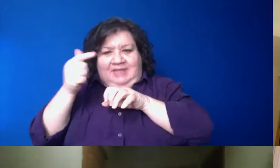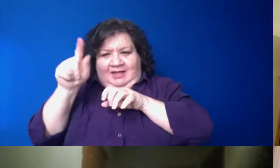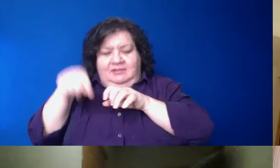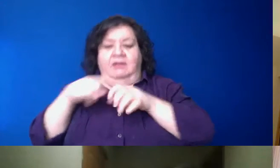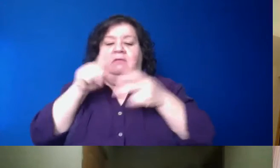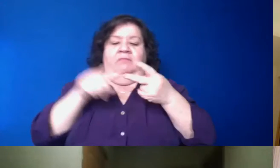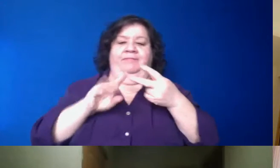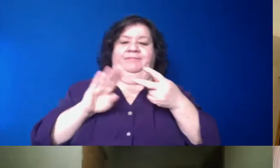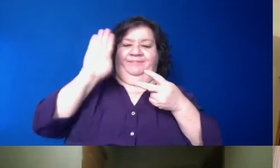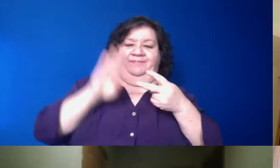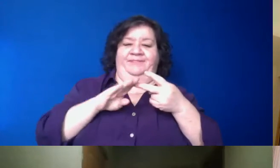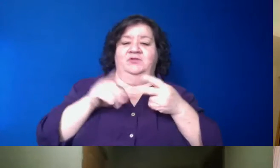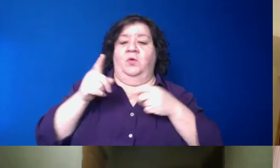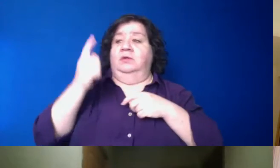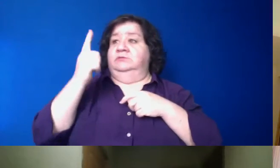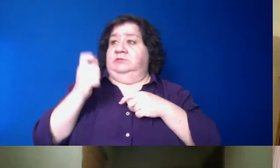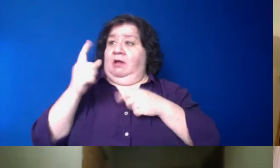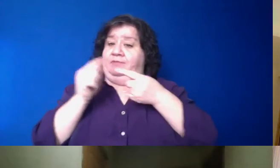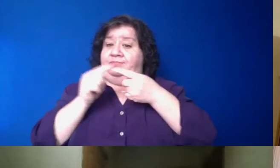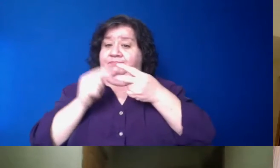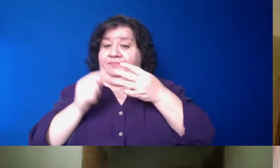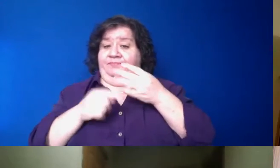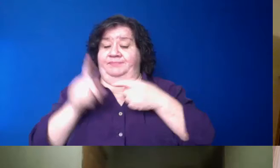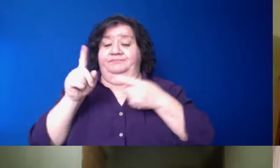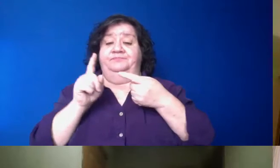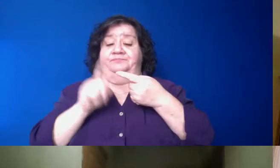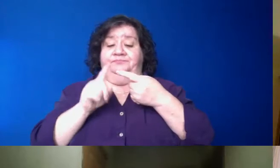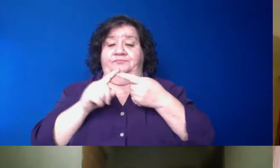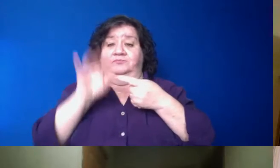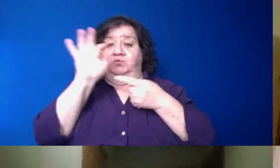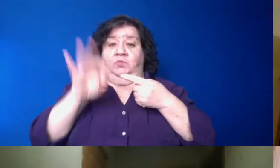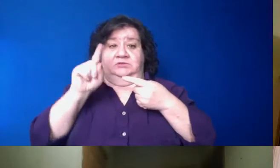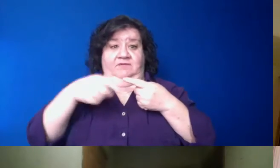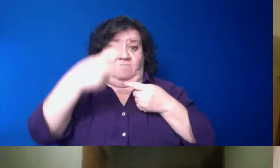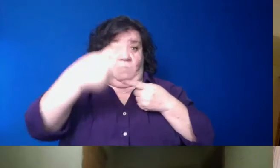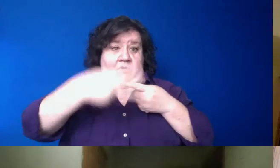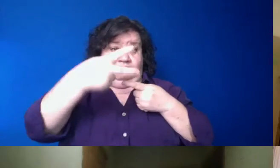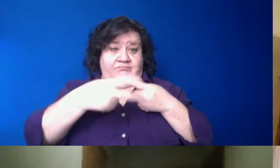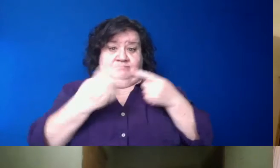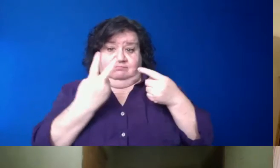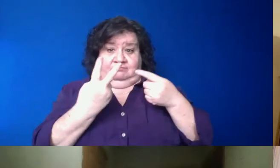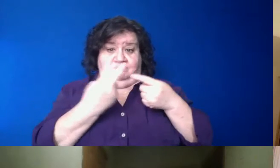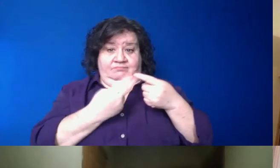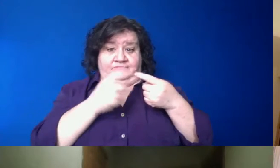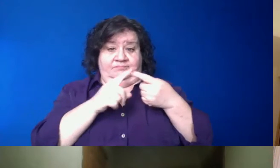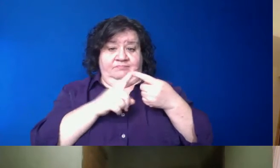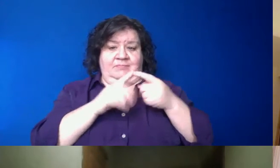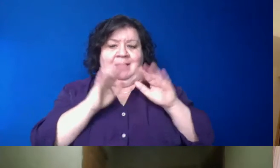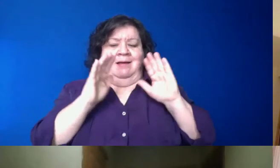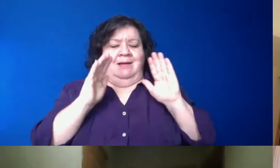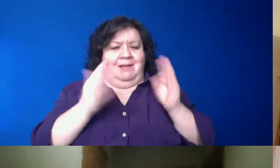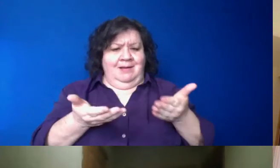panelists on how can we partner so as to facilitate the sharing of information related to persons with